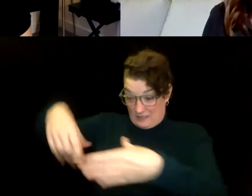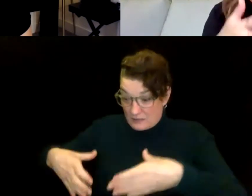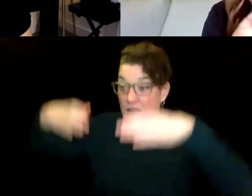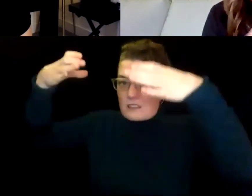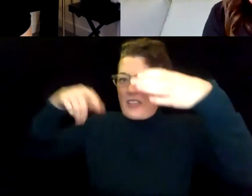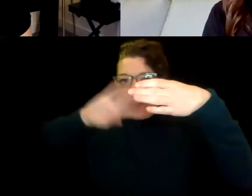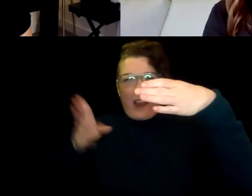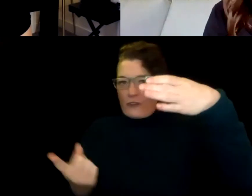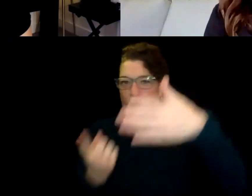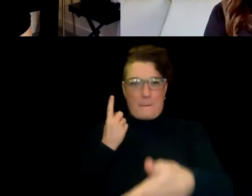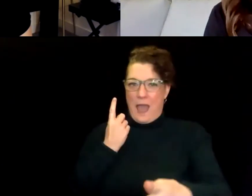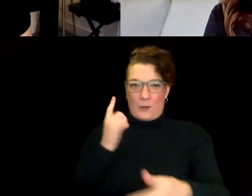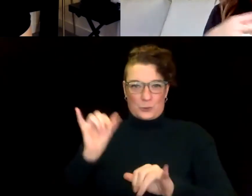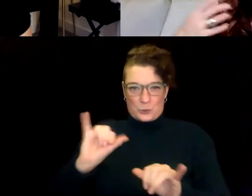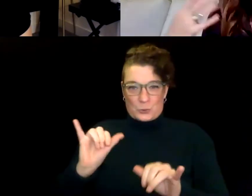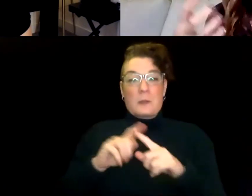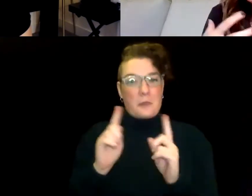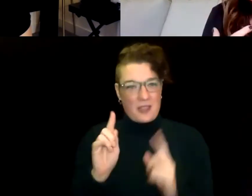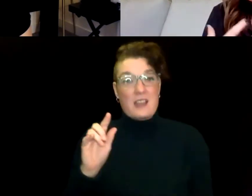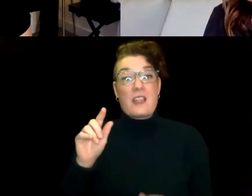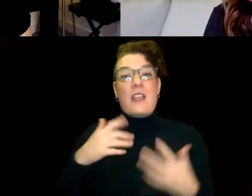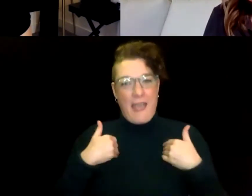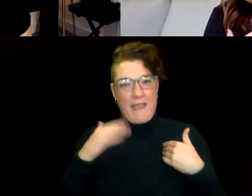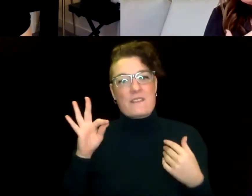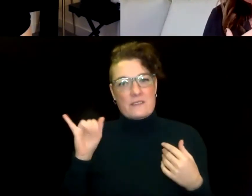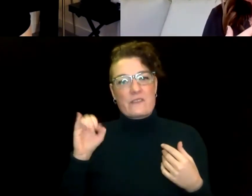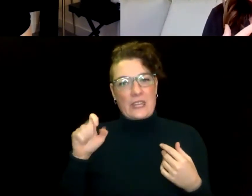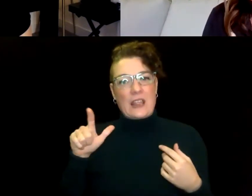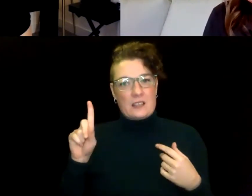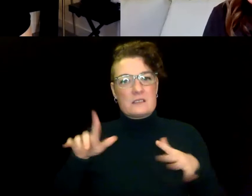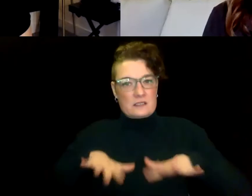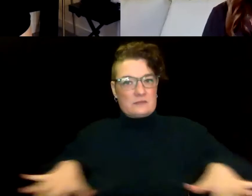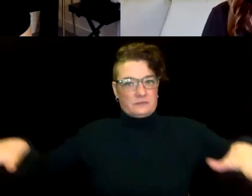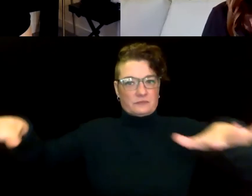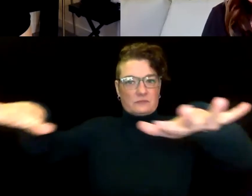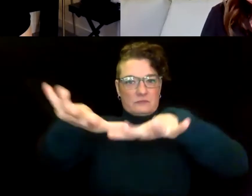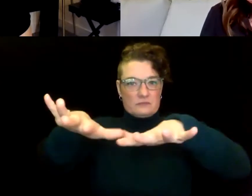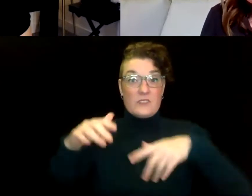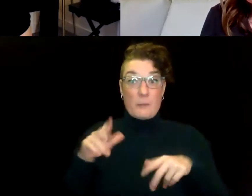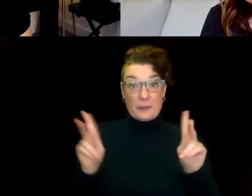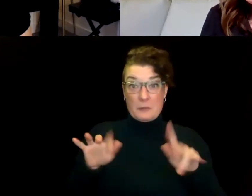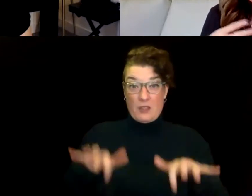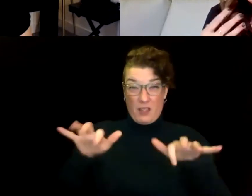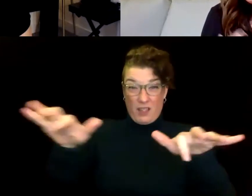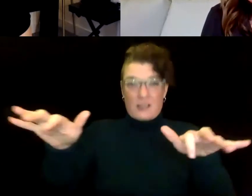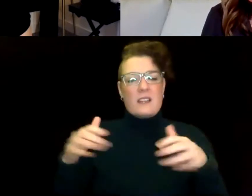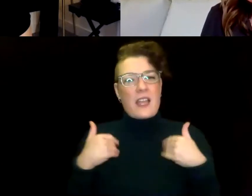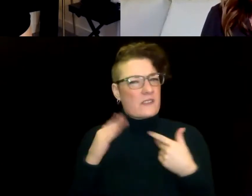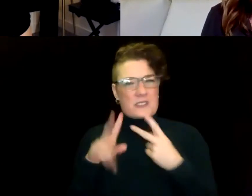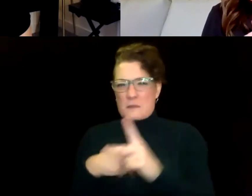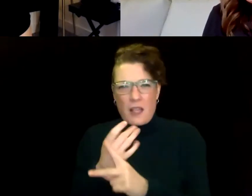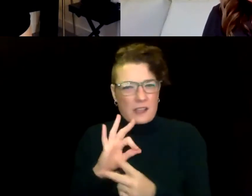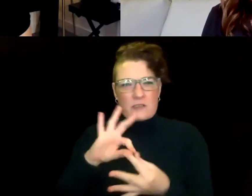who have, exactly as Jen said, some combination of autoimmune, neurological, and